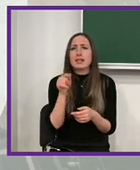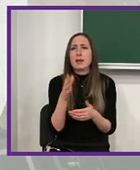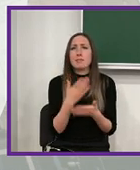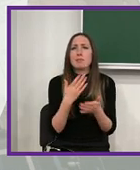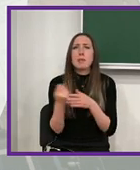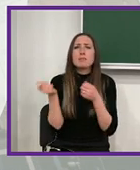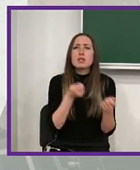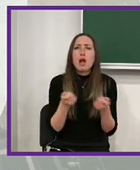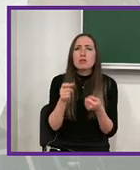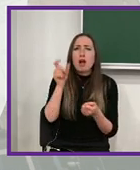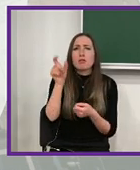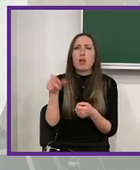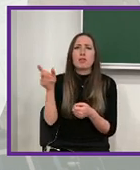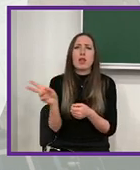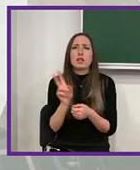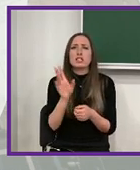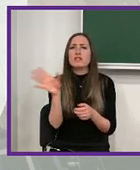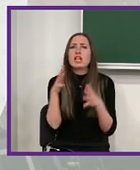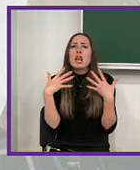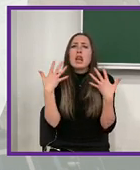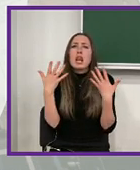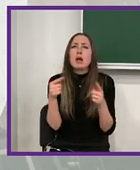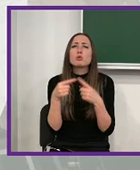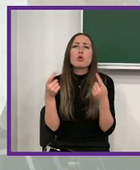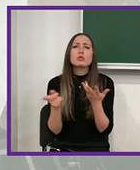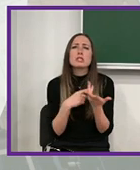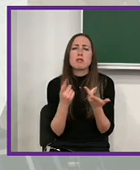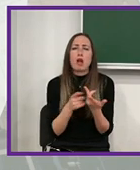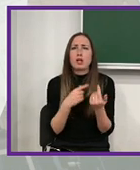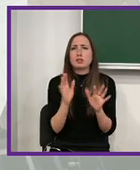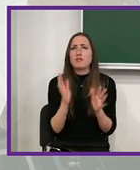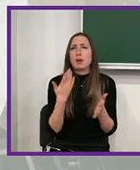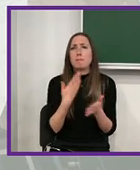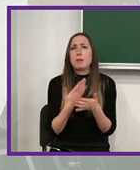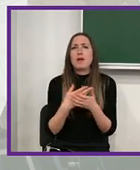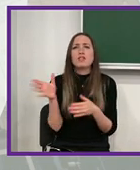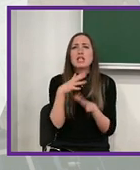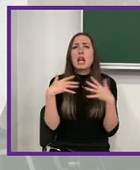biggest number of products, or to whom they are paying the biggest number of the biggest